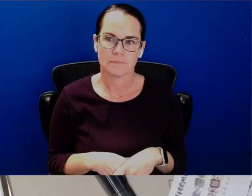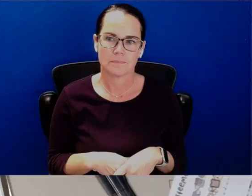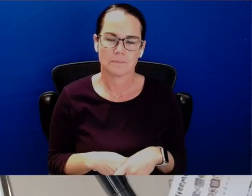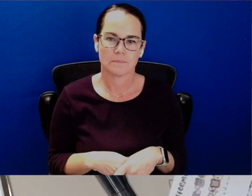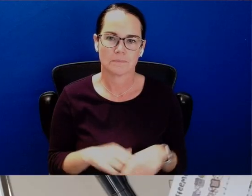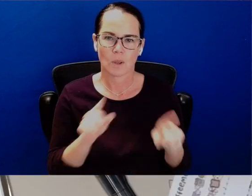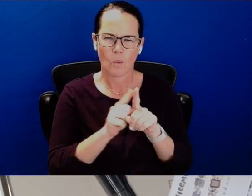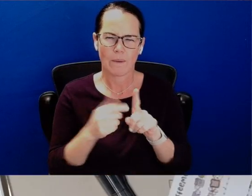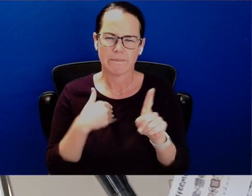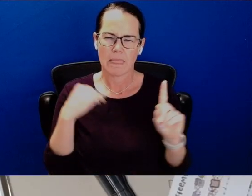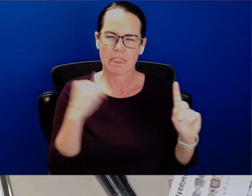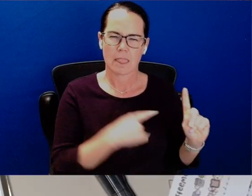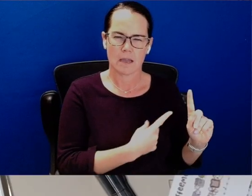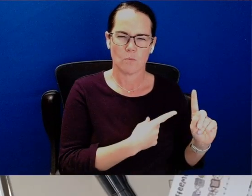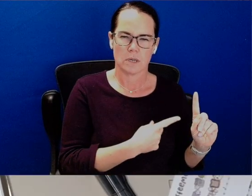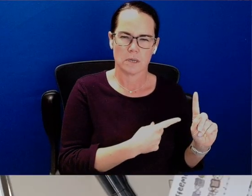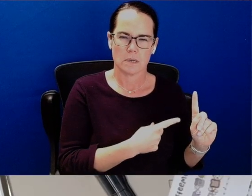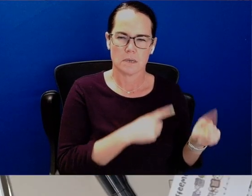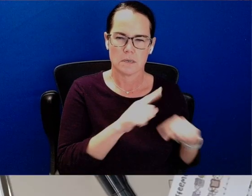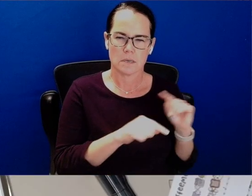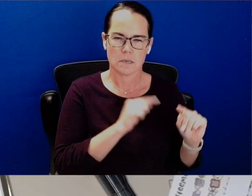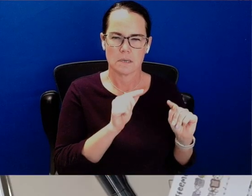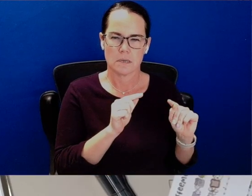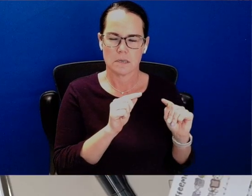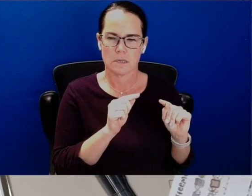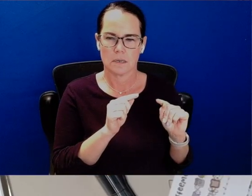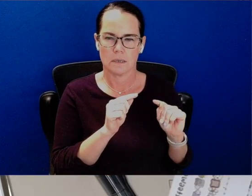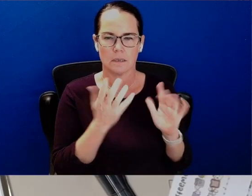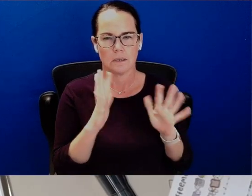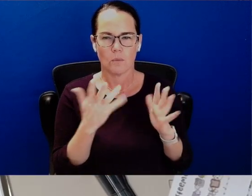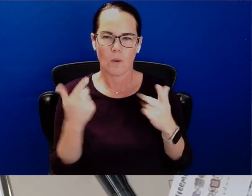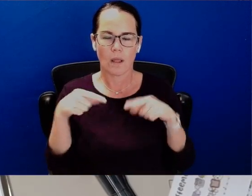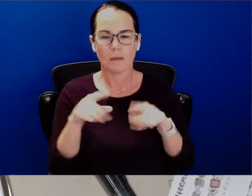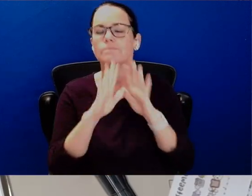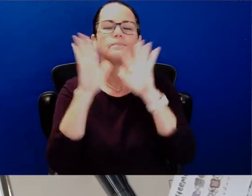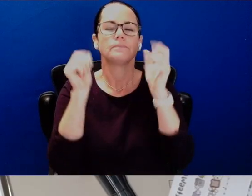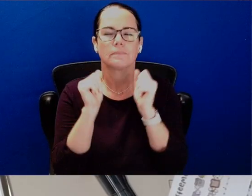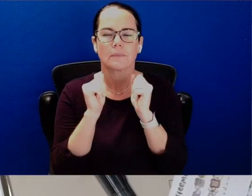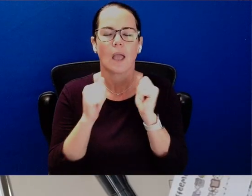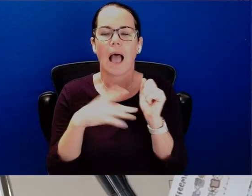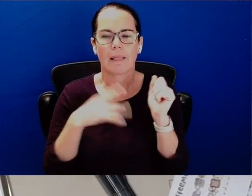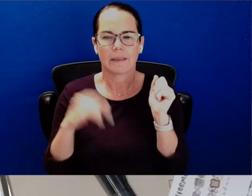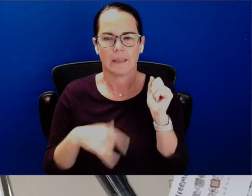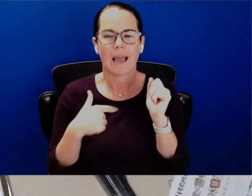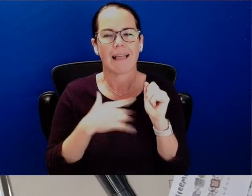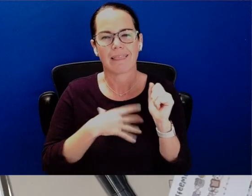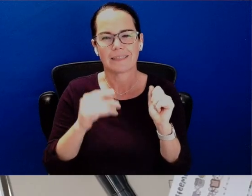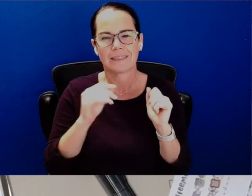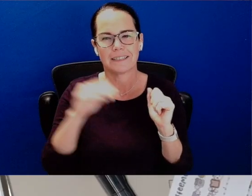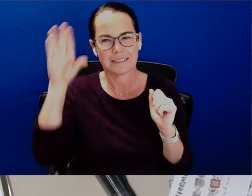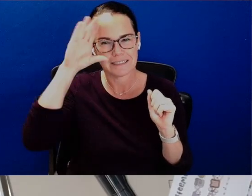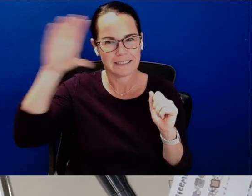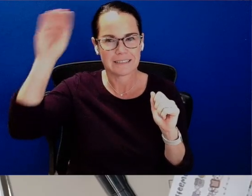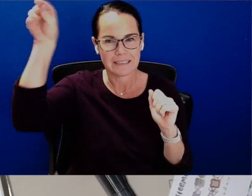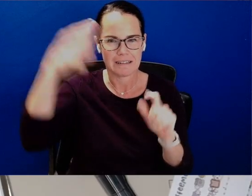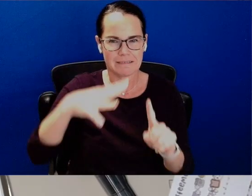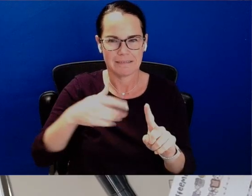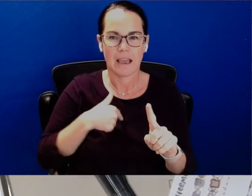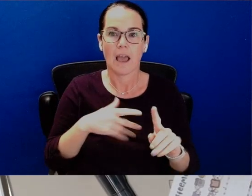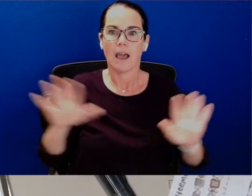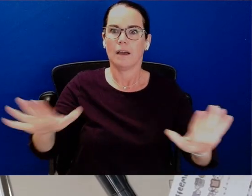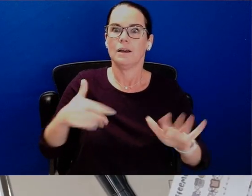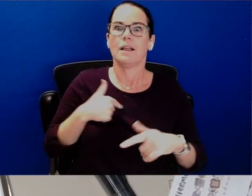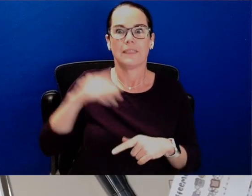Also has this one, which kind of aligns better with whatever. I like this. I like the sunny. I like to remind myself that